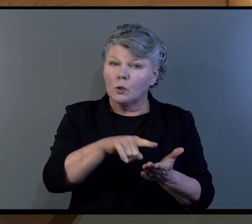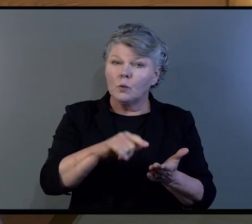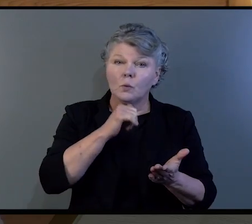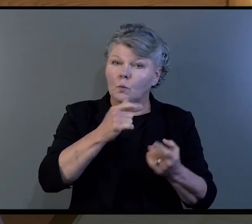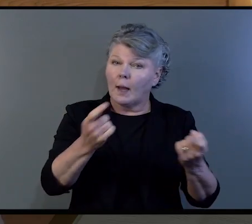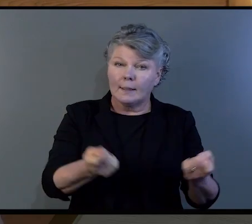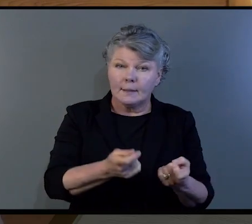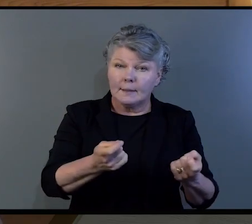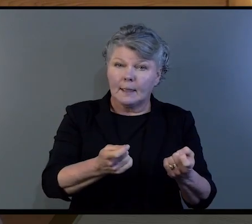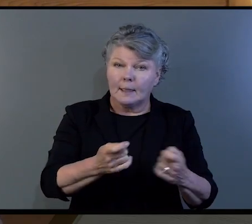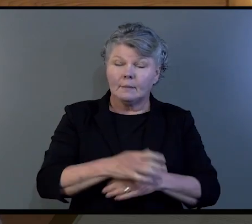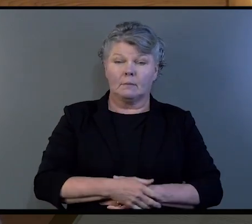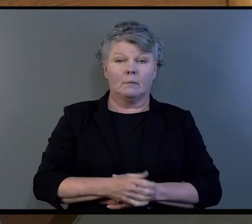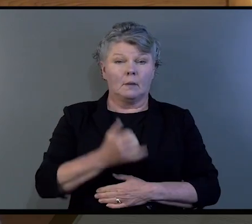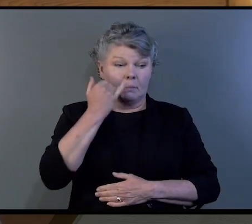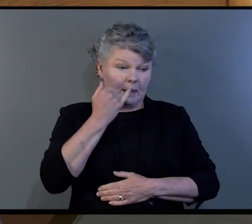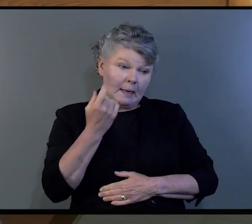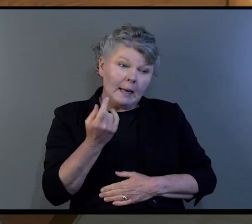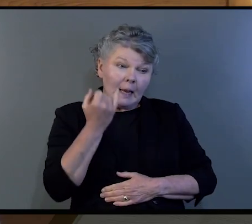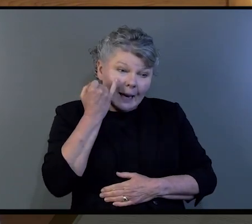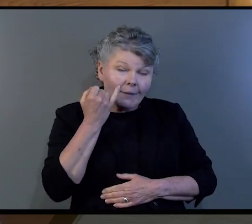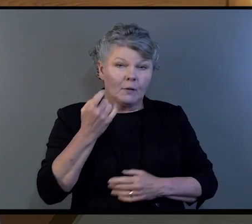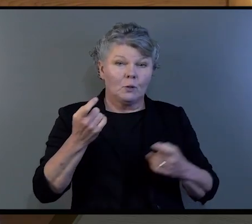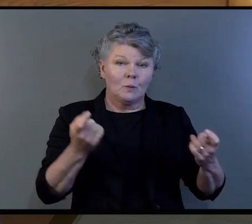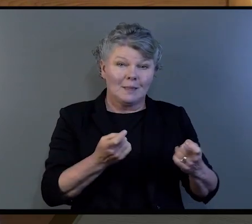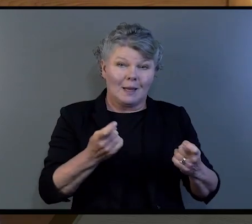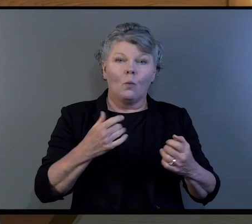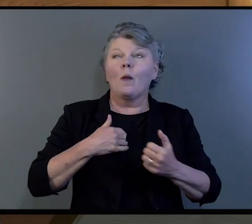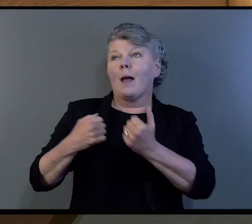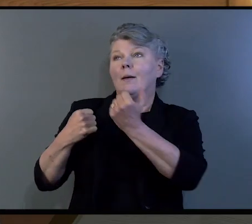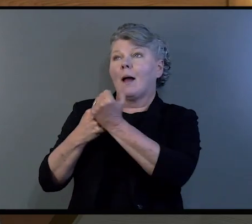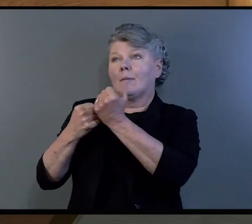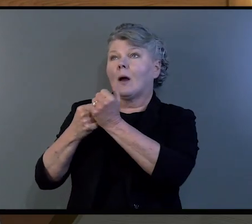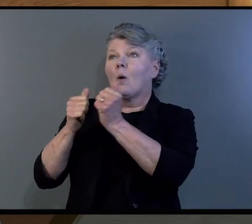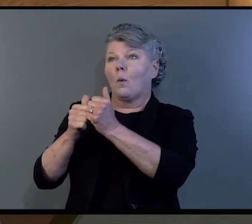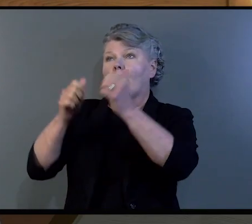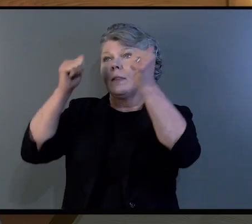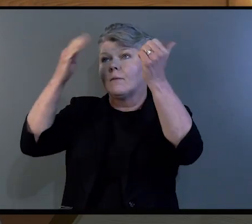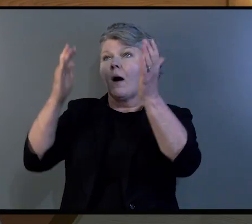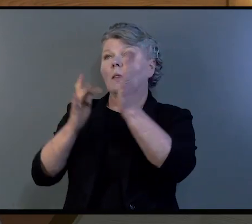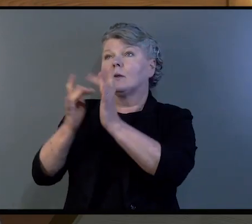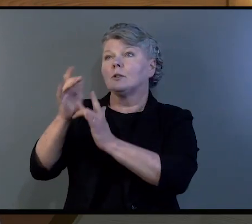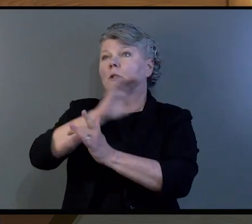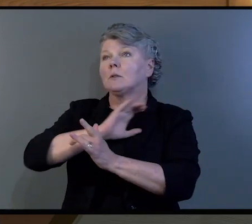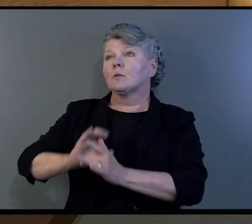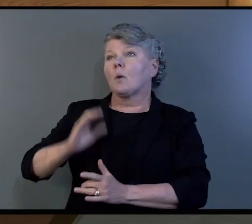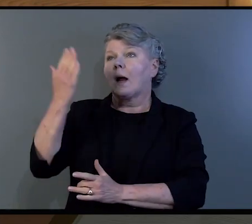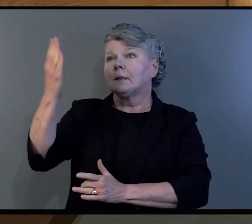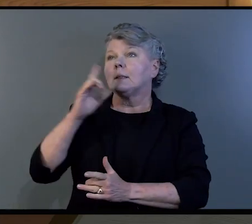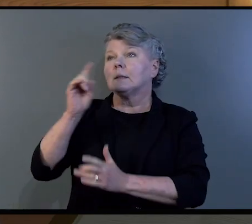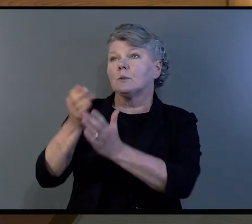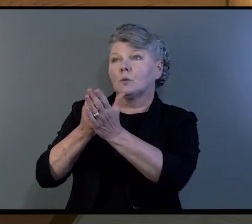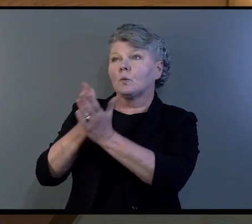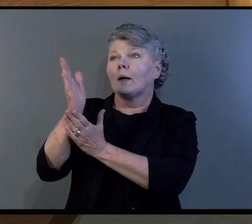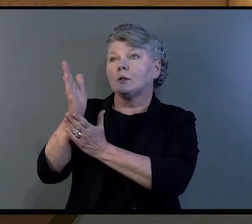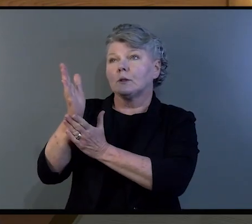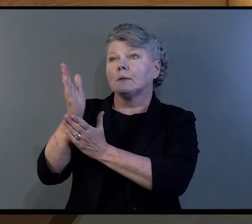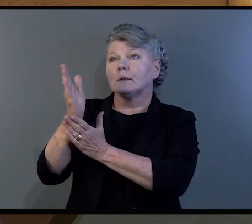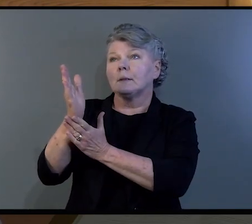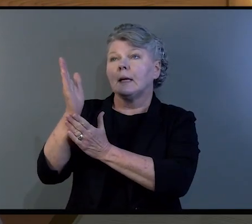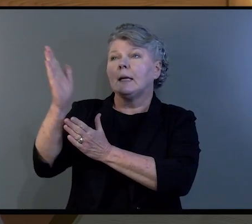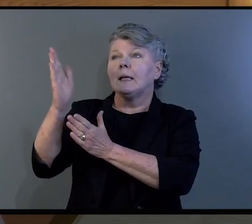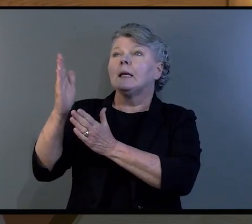not sin. But if anyone does sin, we have an advocate with the Father, Jesus Christ the righteous. He is